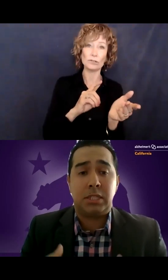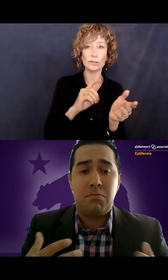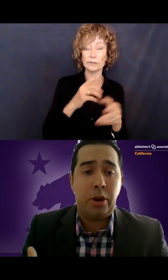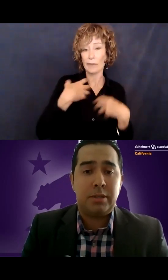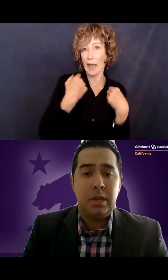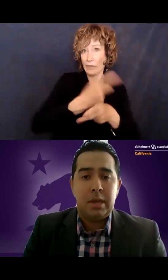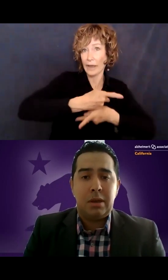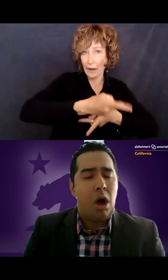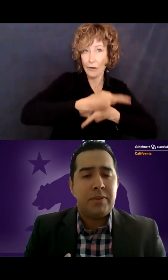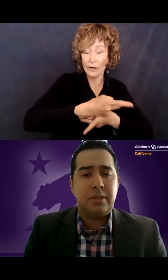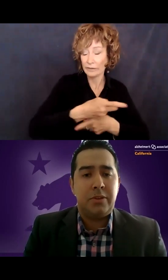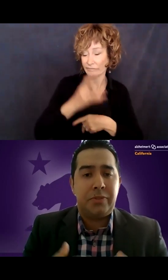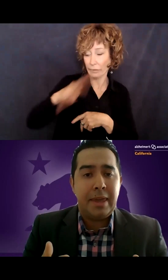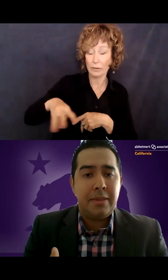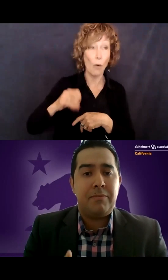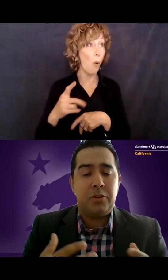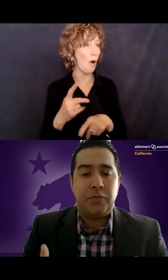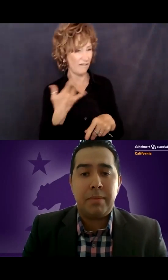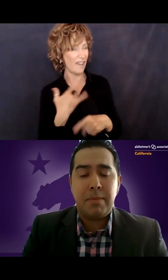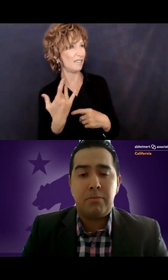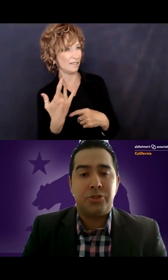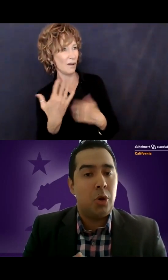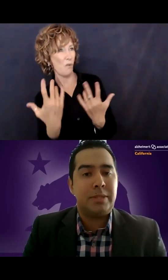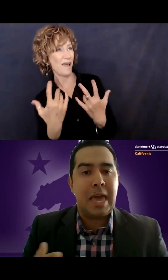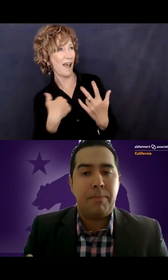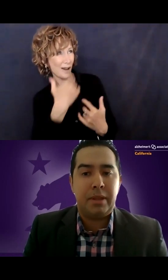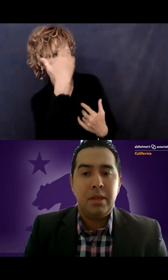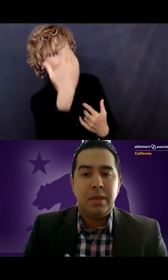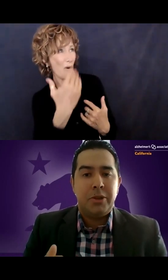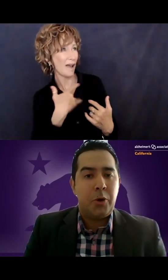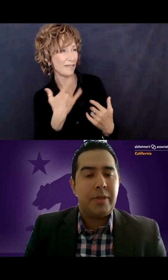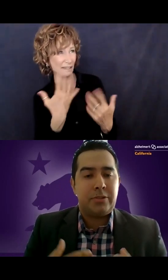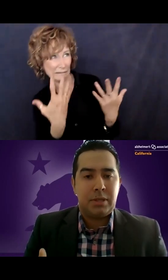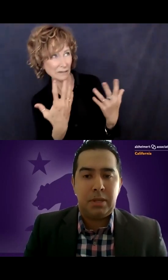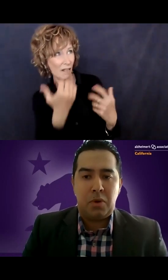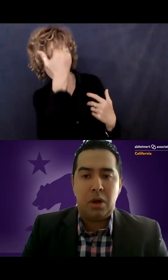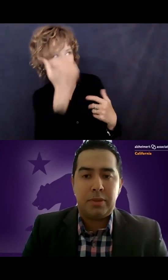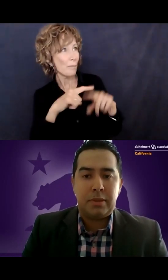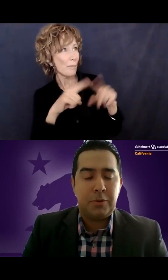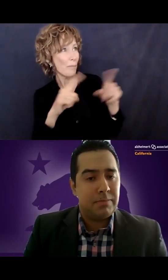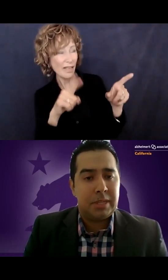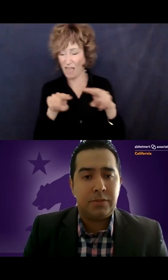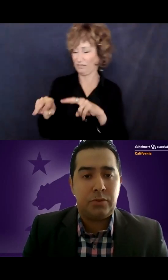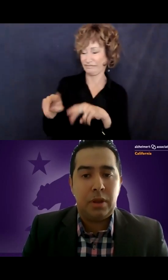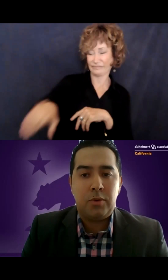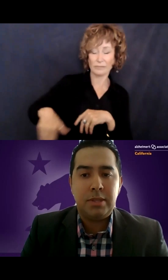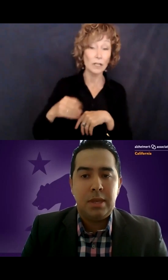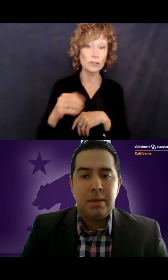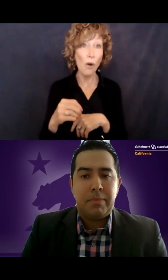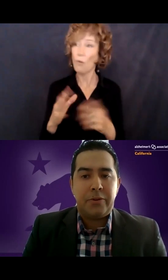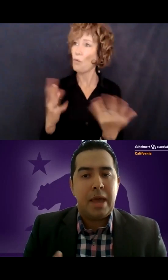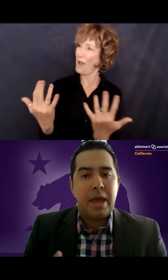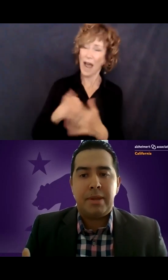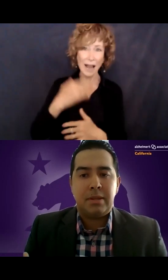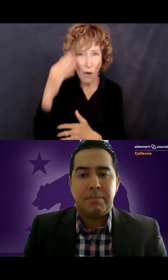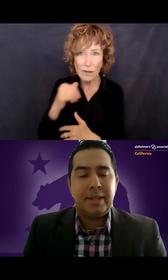they're not smart. Obviously, their family members know what's happening, know that there's something wrong with themselves or their loved ones,